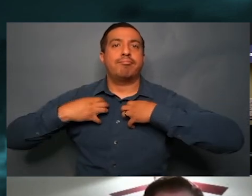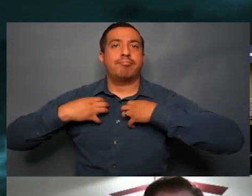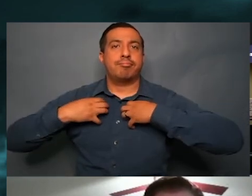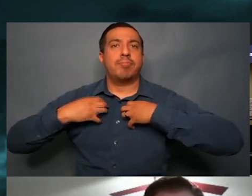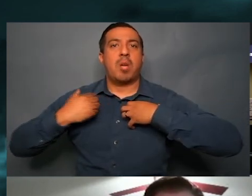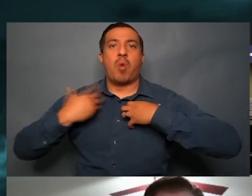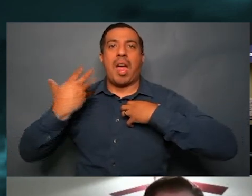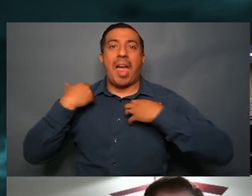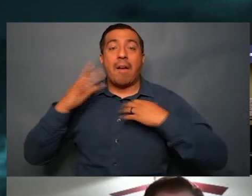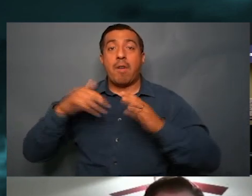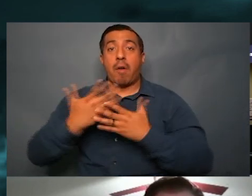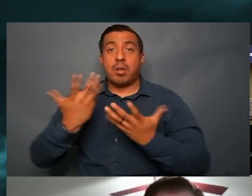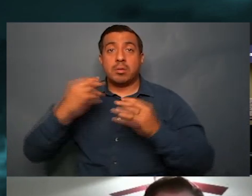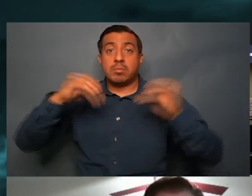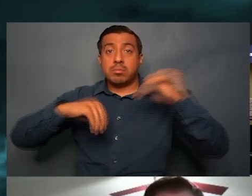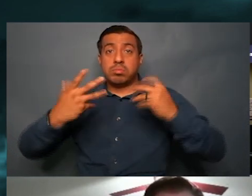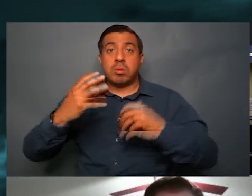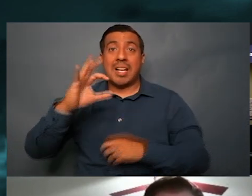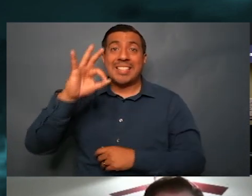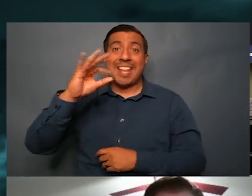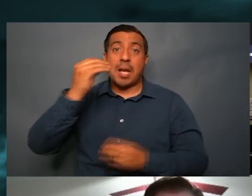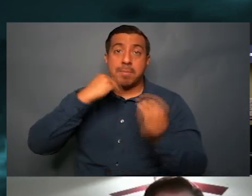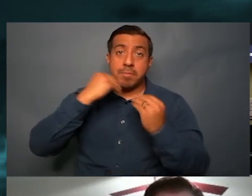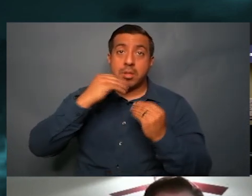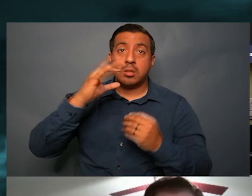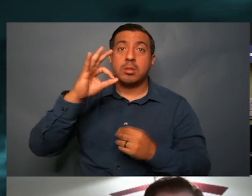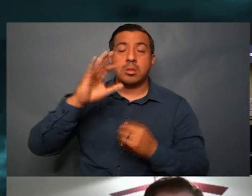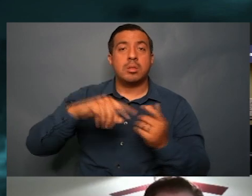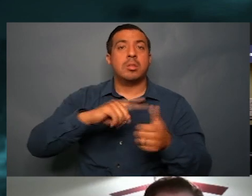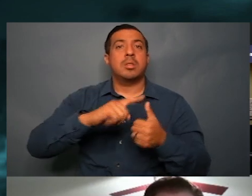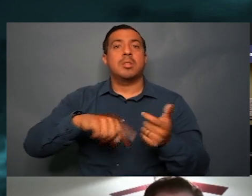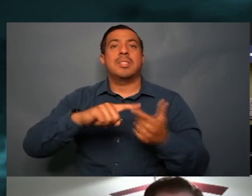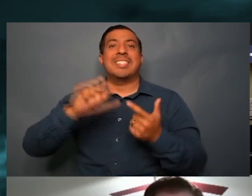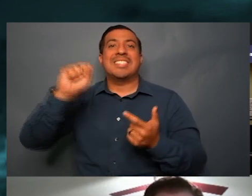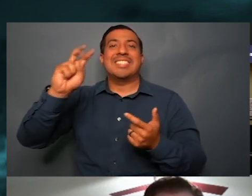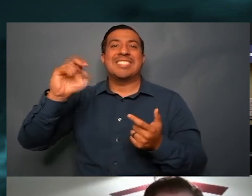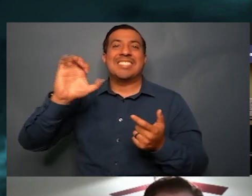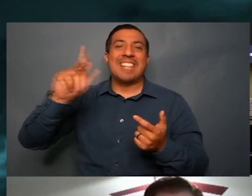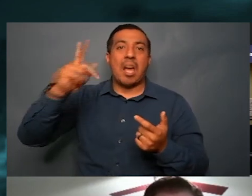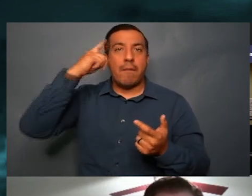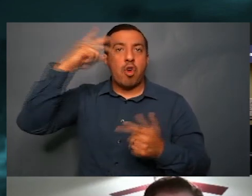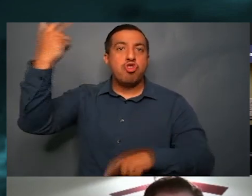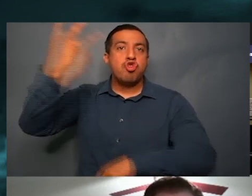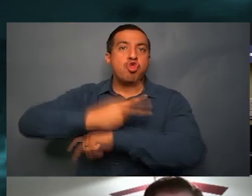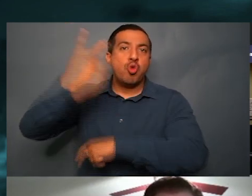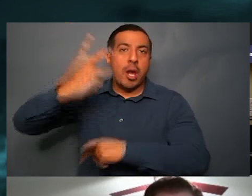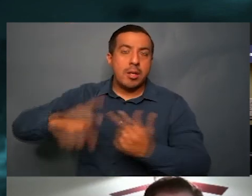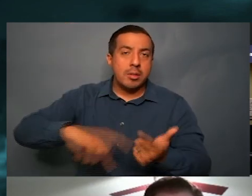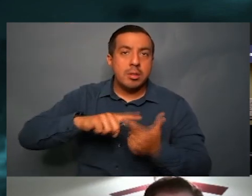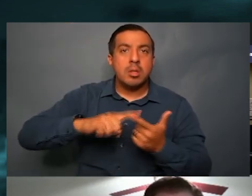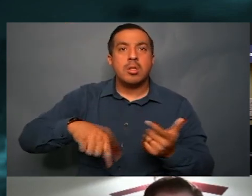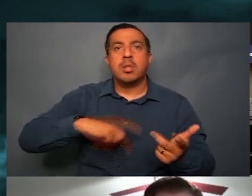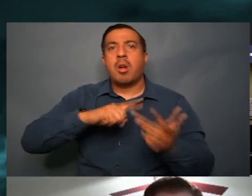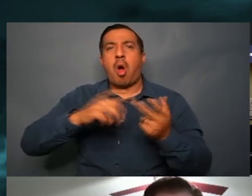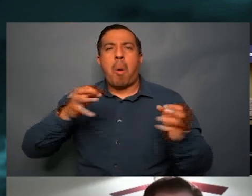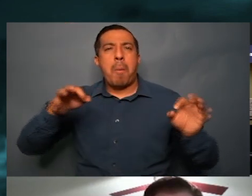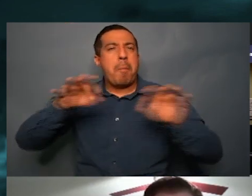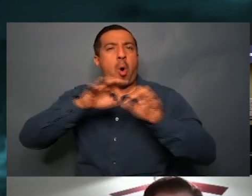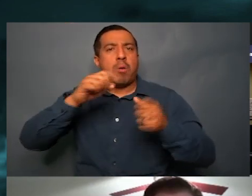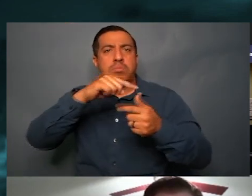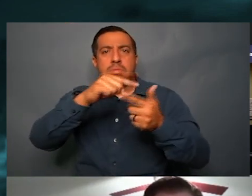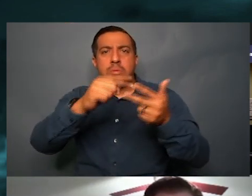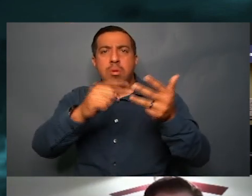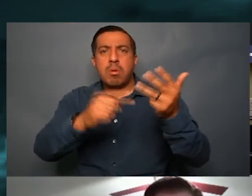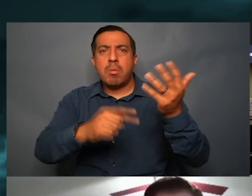meals so we can take care of ourselves for 3 days. We have snacks for 2 days, all the things that are important that you can just literally